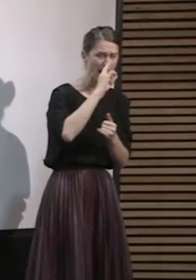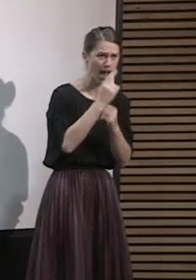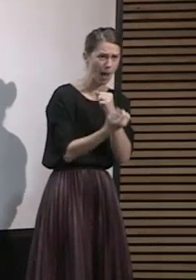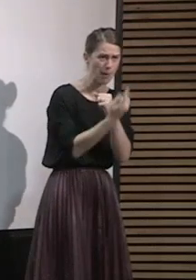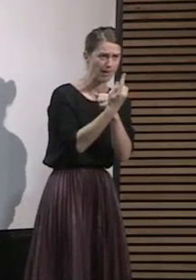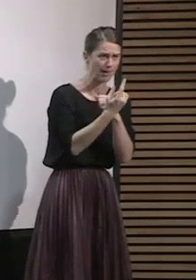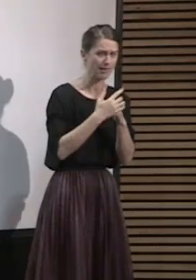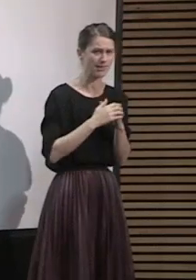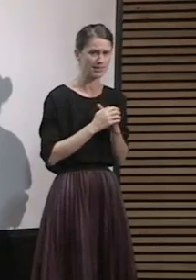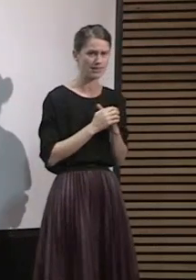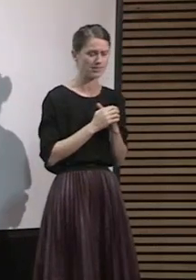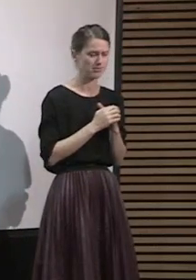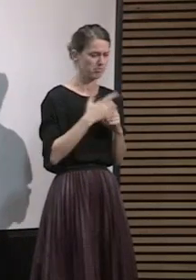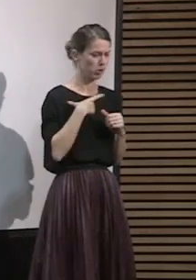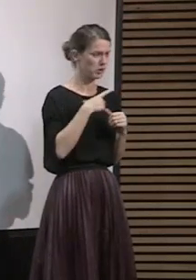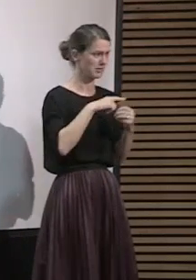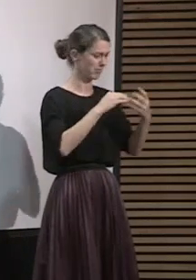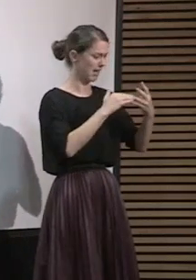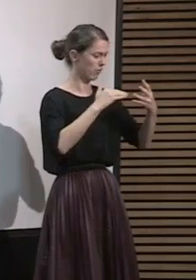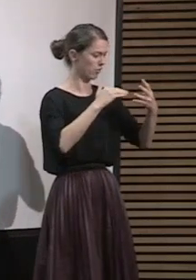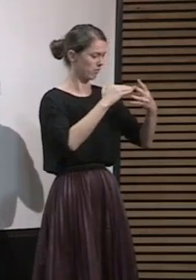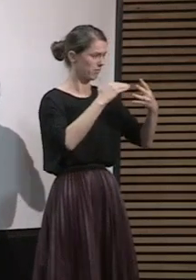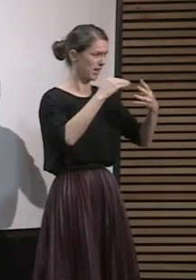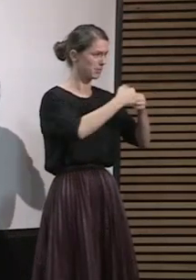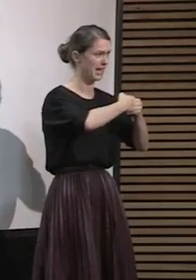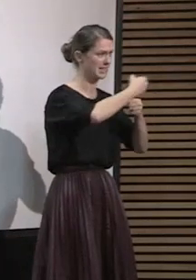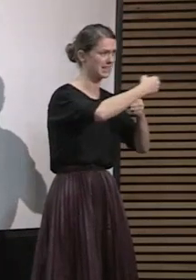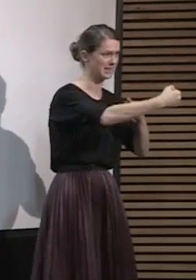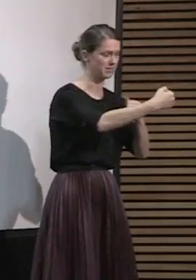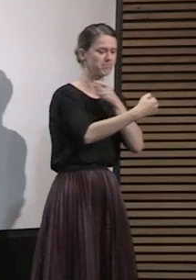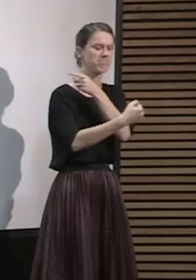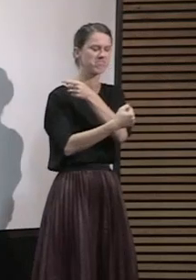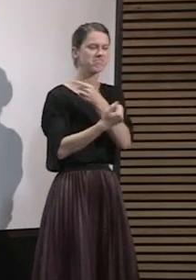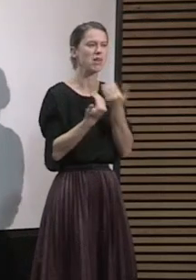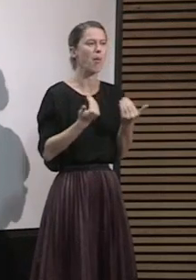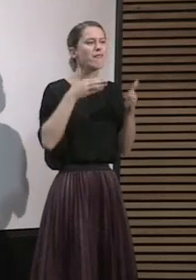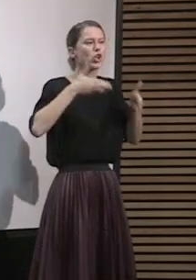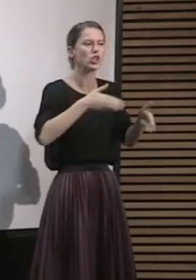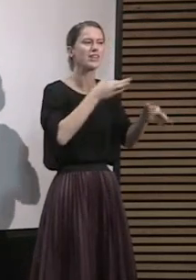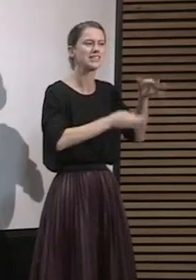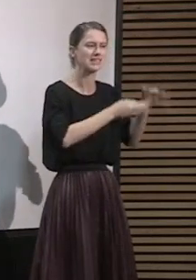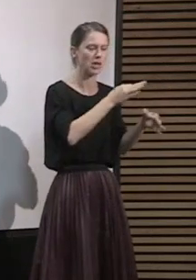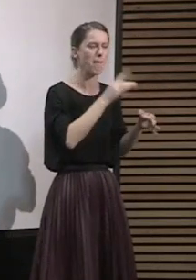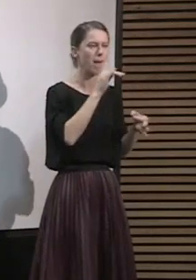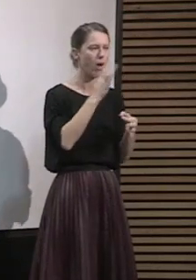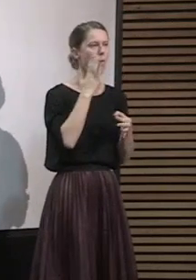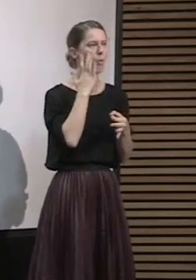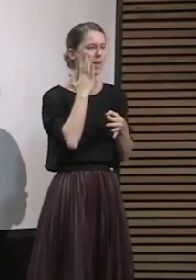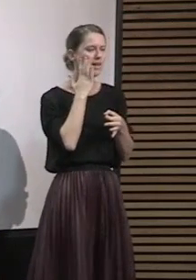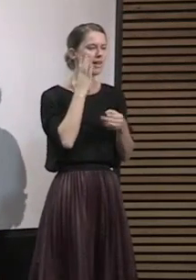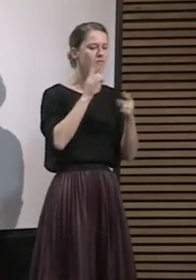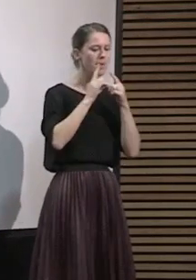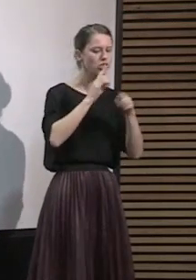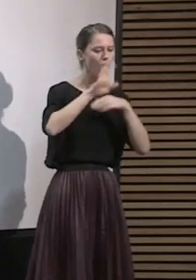Sorry? 12 days, sorry. Look, again, the focus here has been making this decision. I will make sure that we have extra detail on